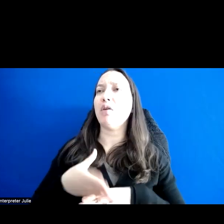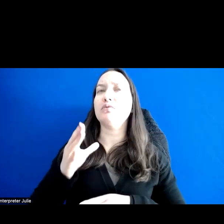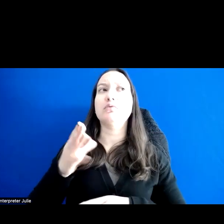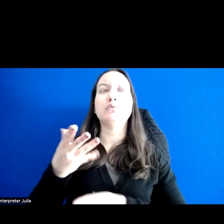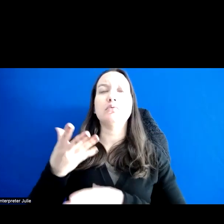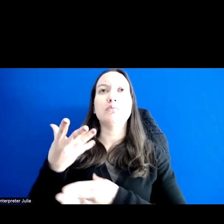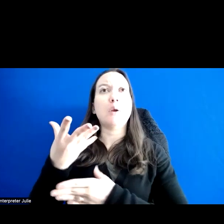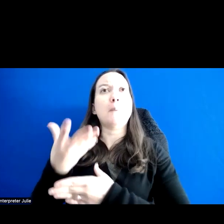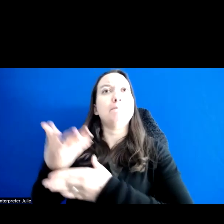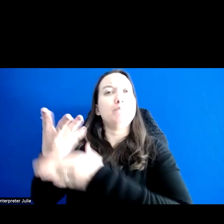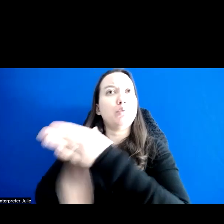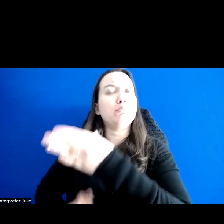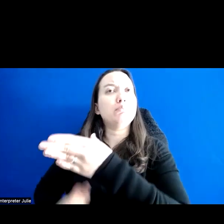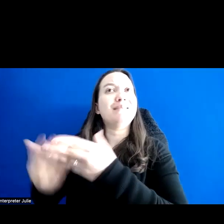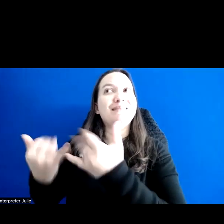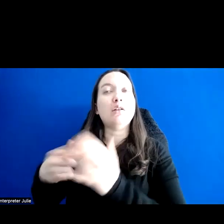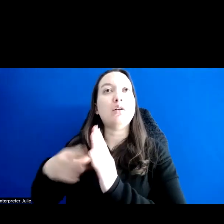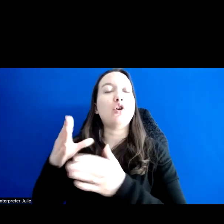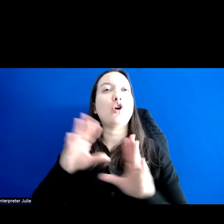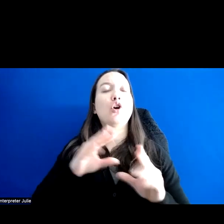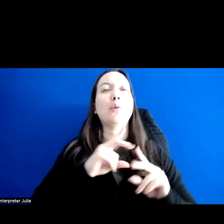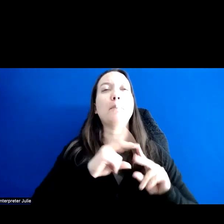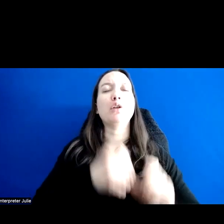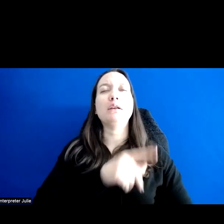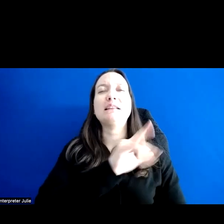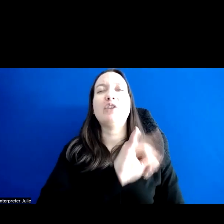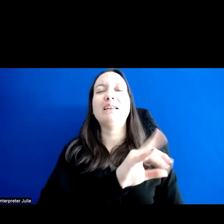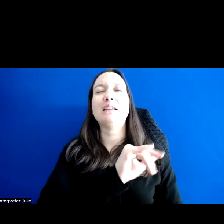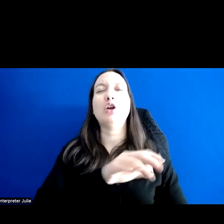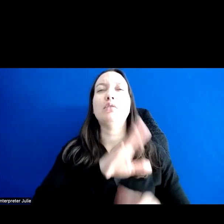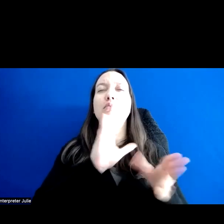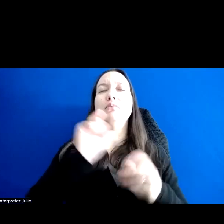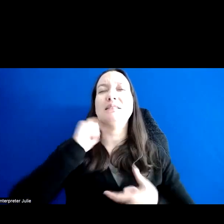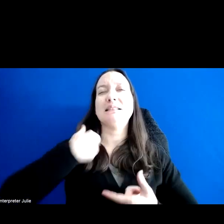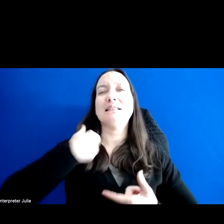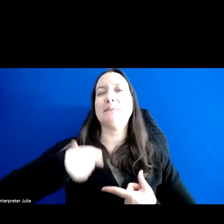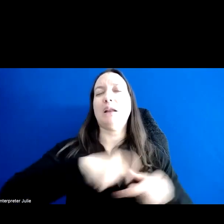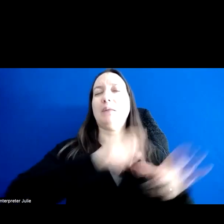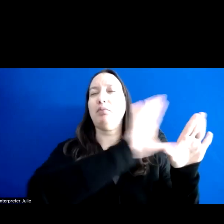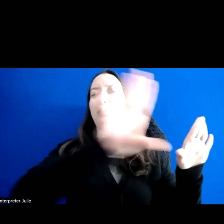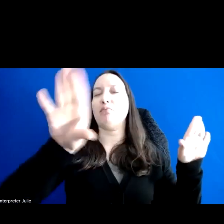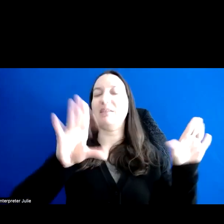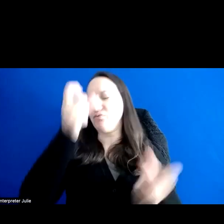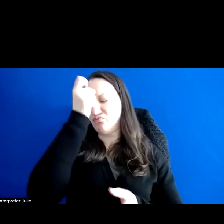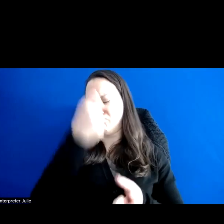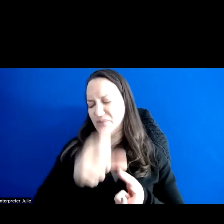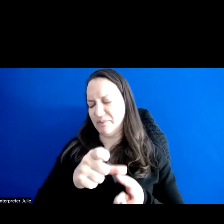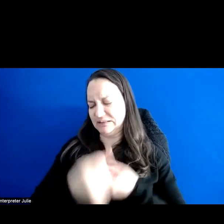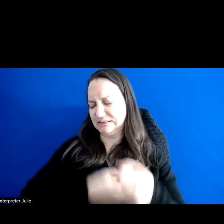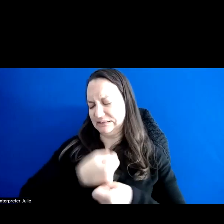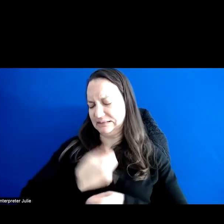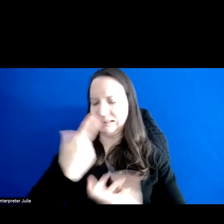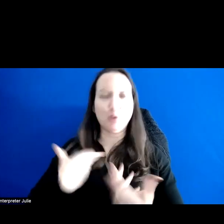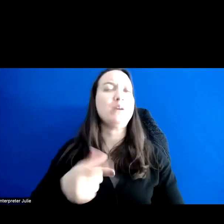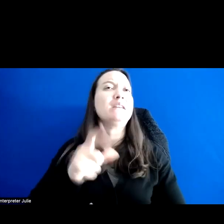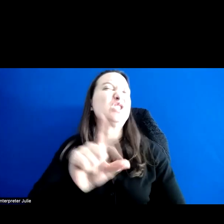her partner Terry Dennett organised in Barcelona in about 2010. I can't remember the exact date. You can look it up